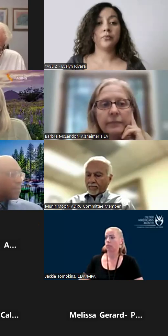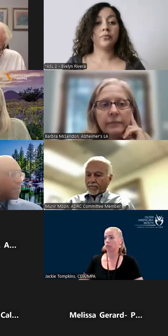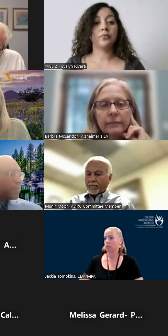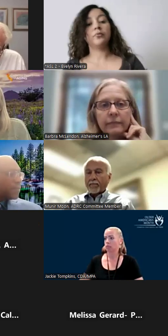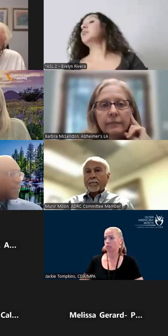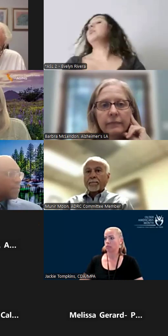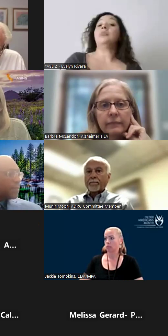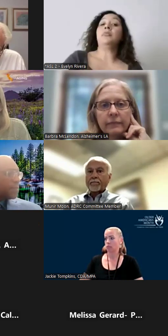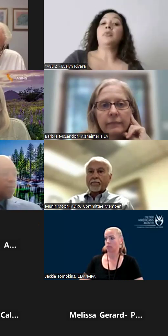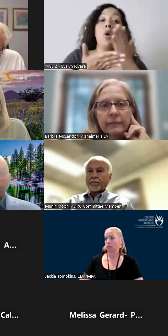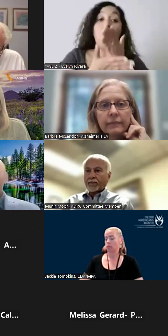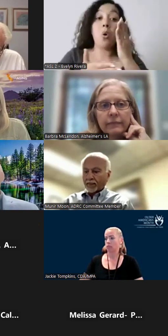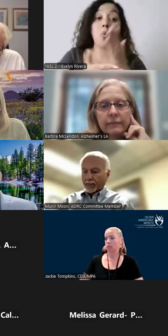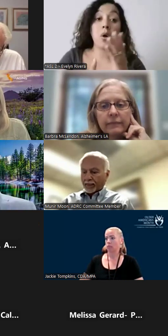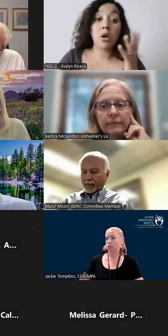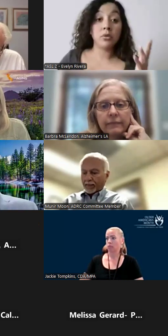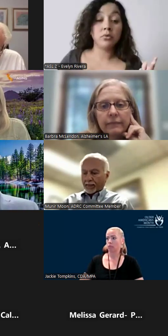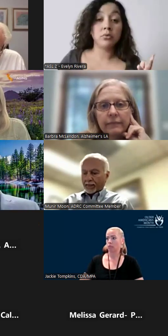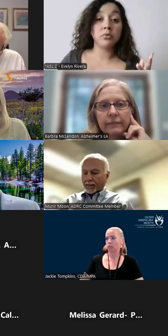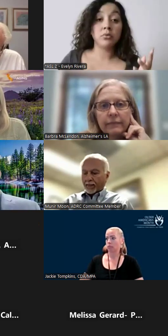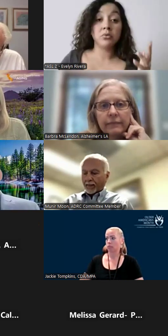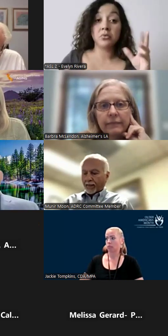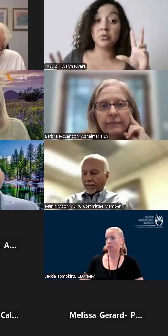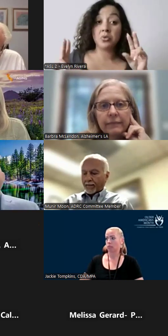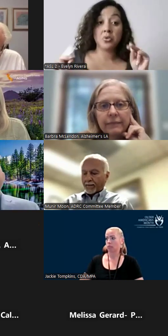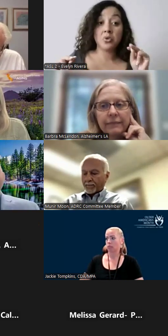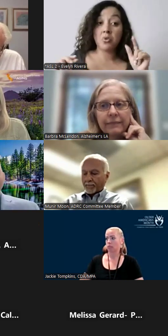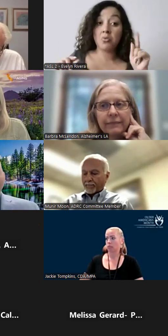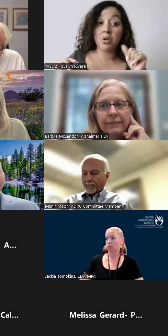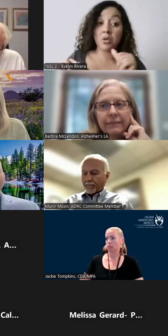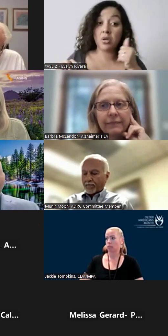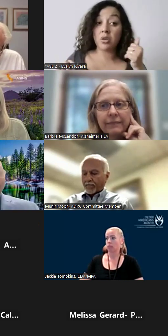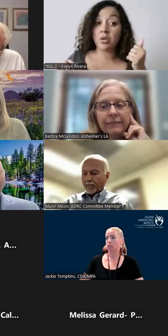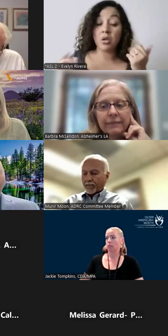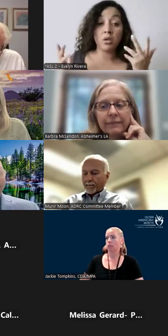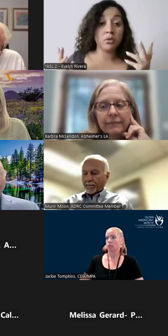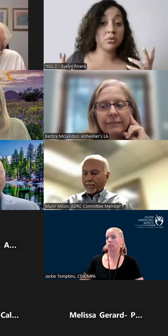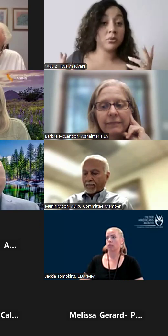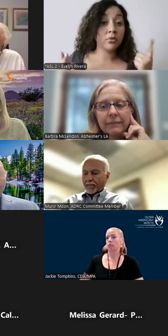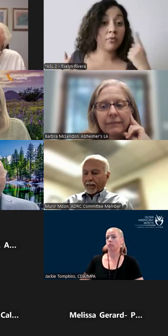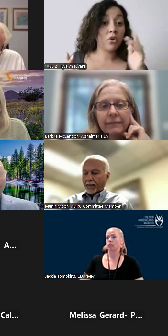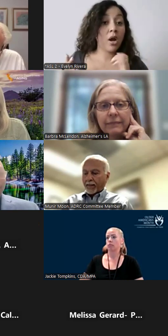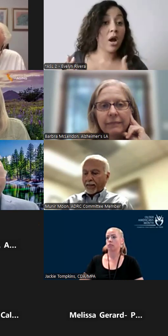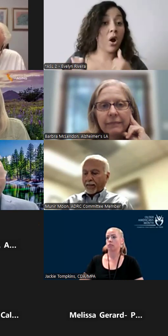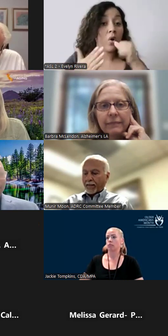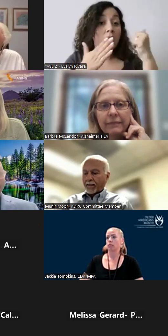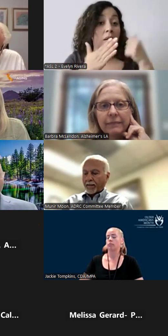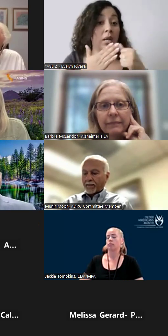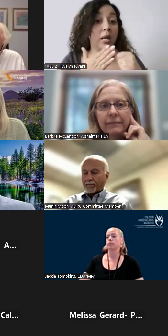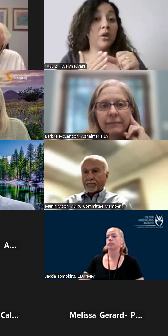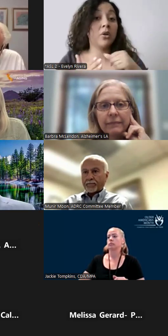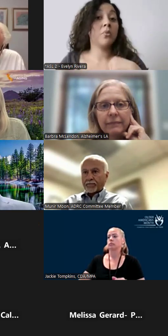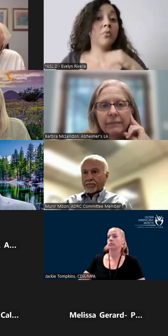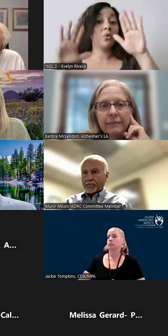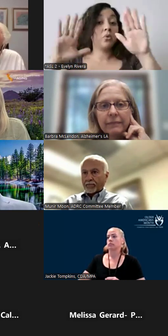All right, looks like there's no one else wanting to add anything to our letter, but it'd be great if you